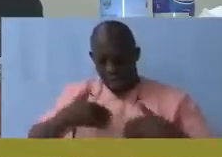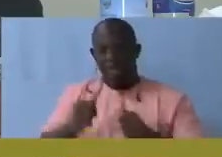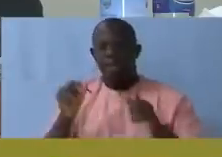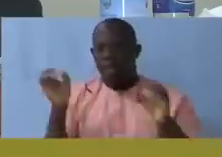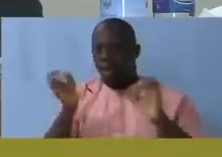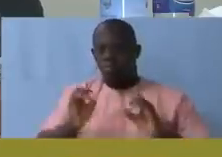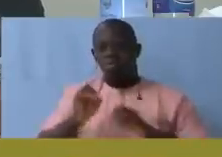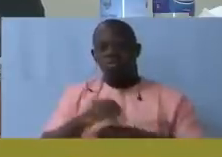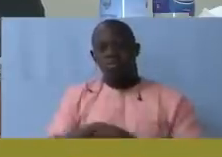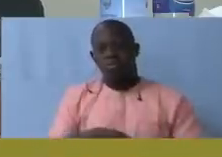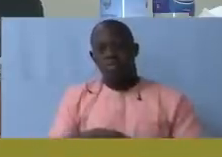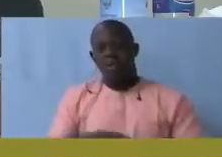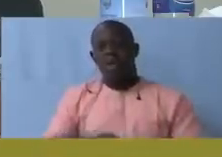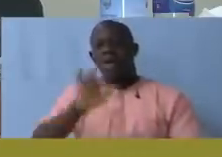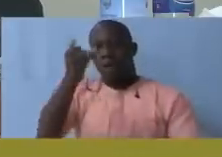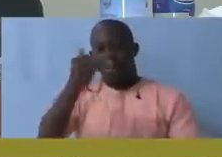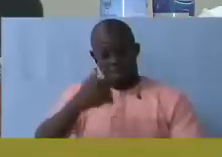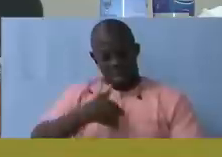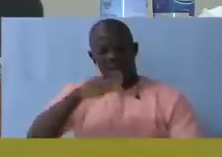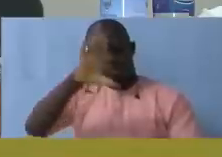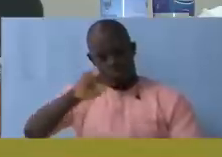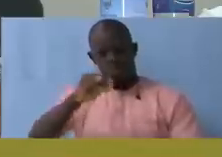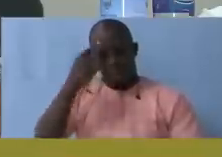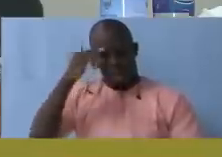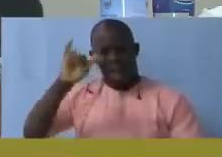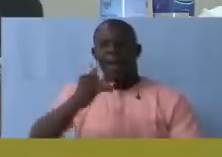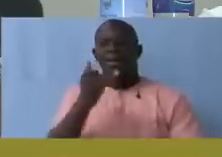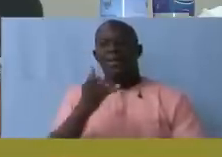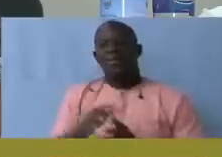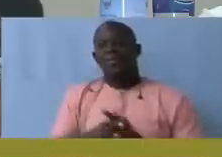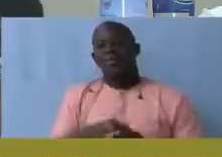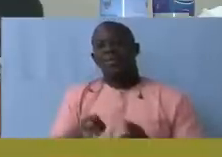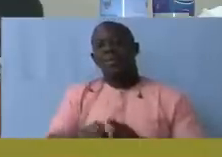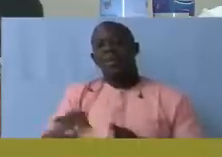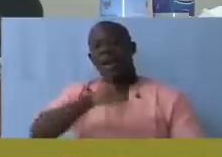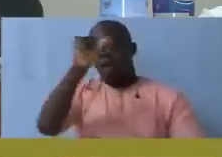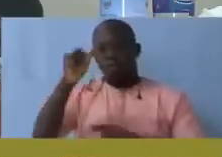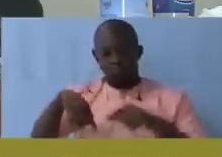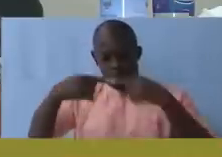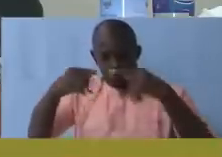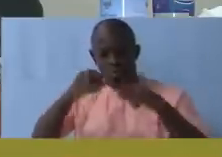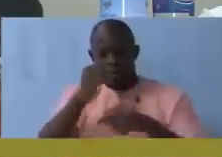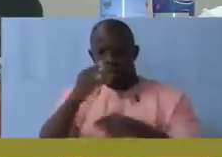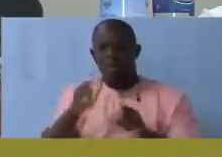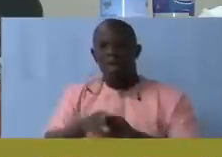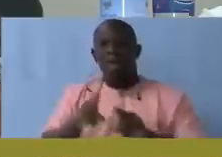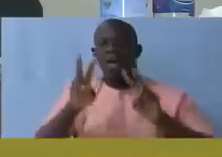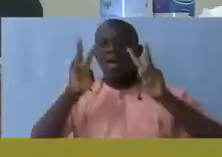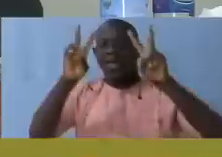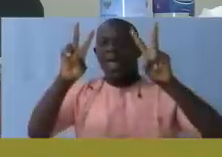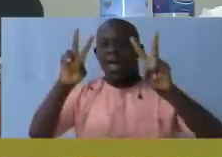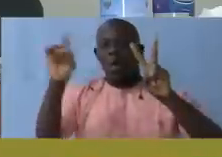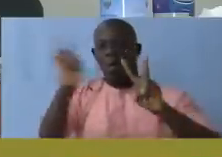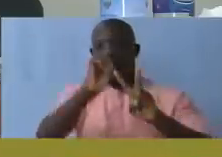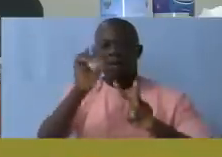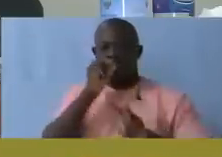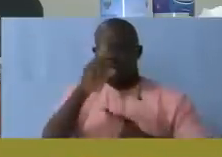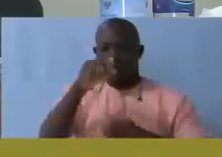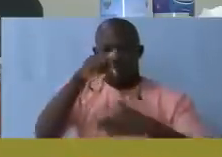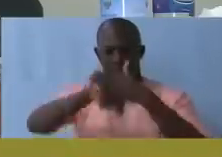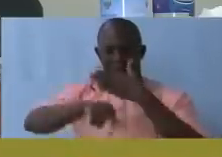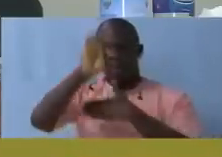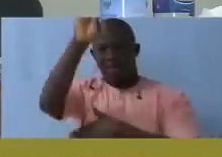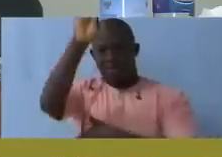Well, yes, I did. Good. And it went on to say that Jammeh's claims in February were